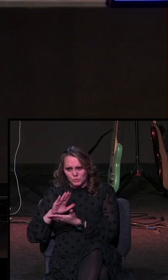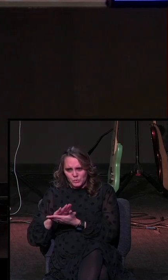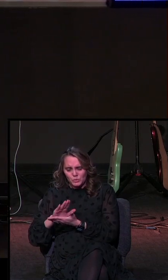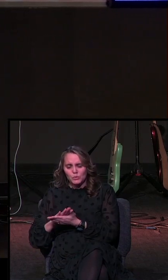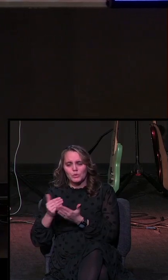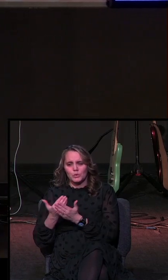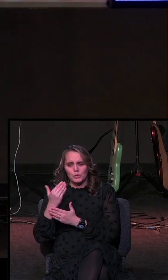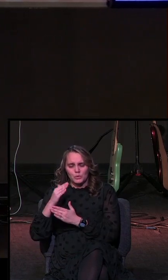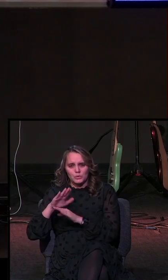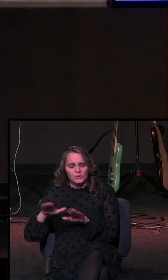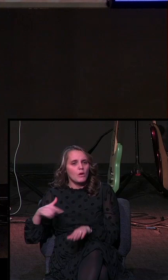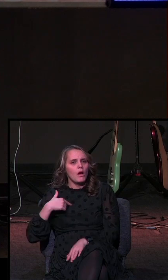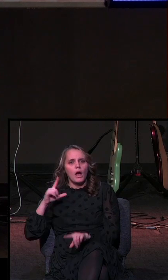eye.